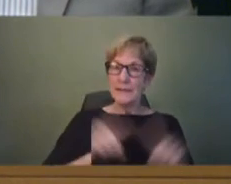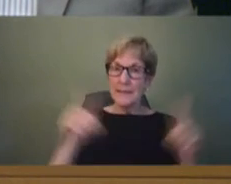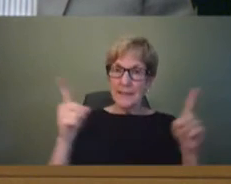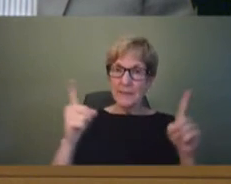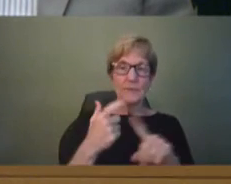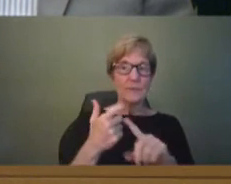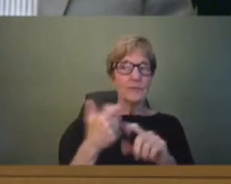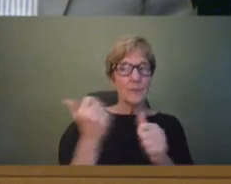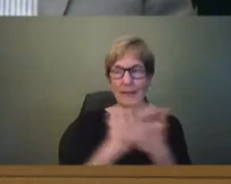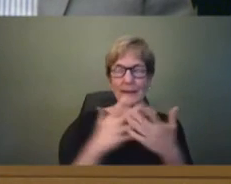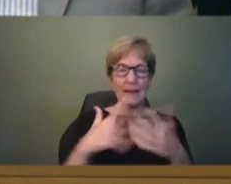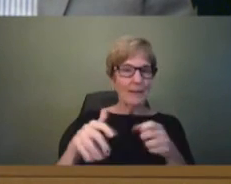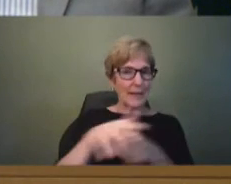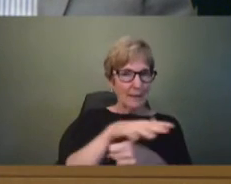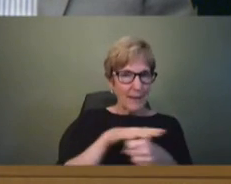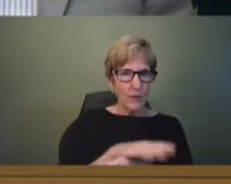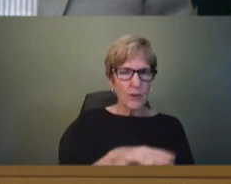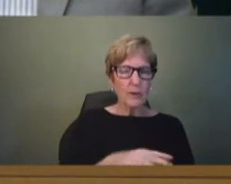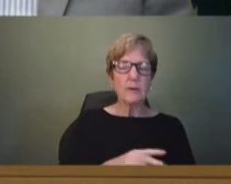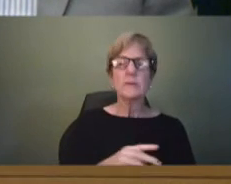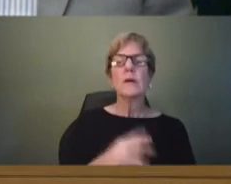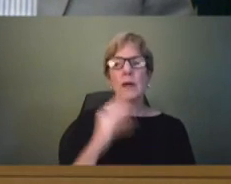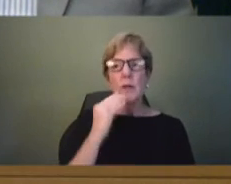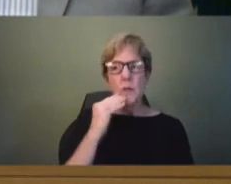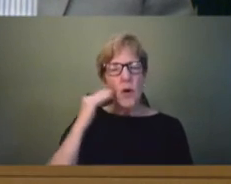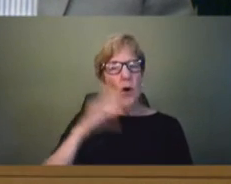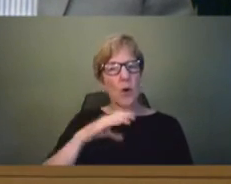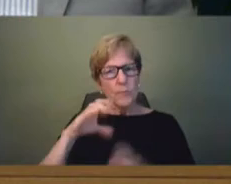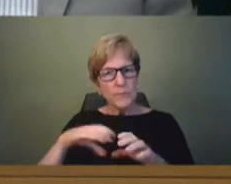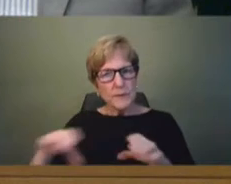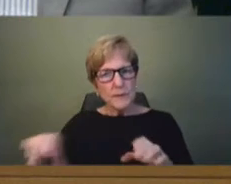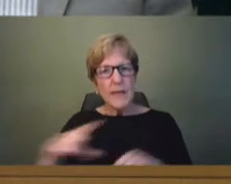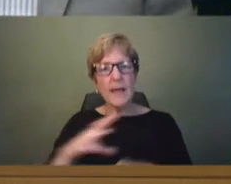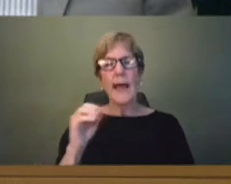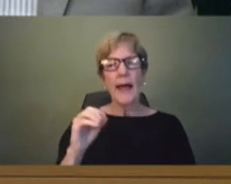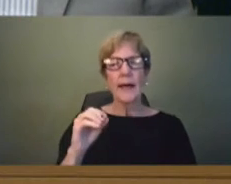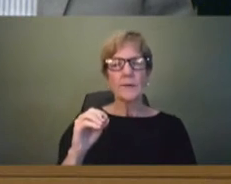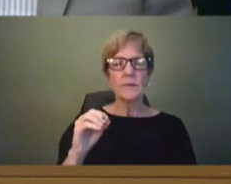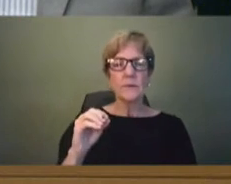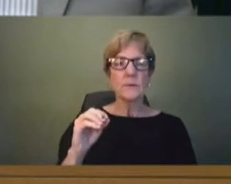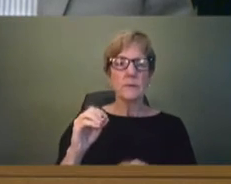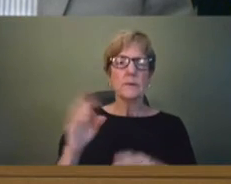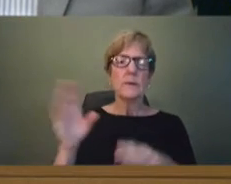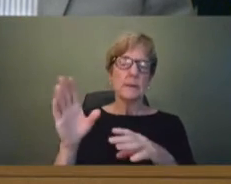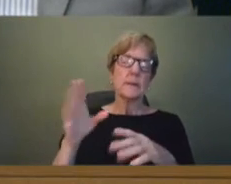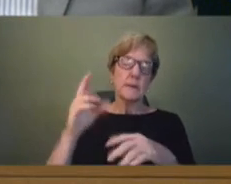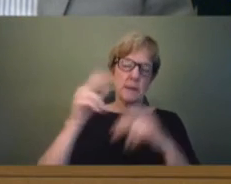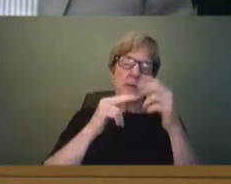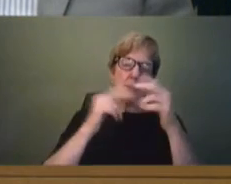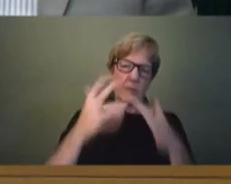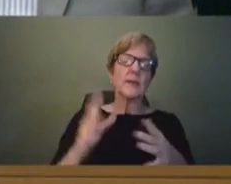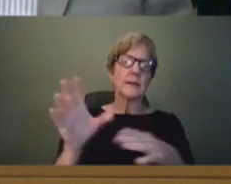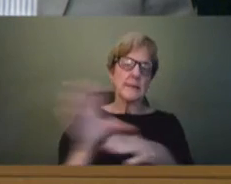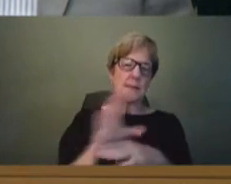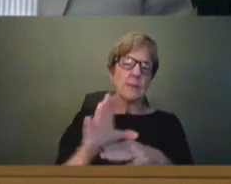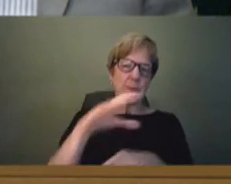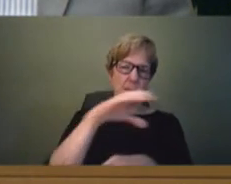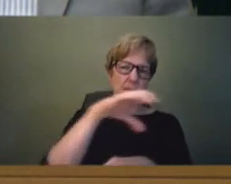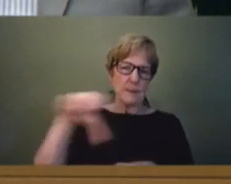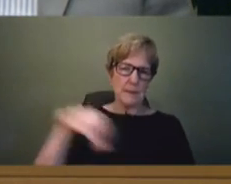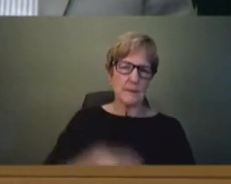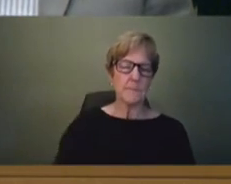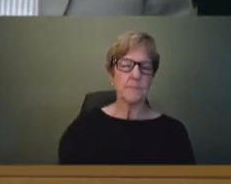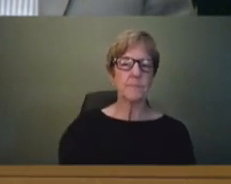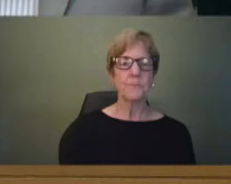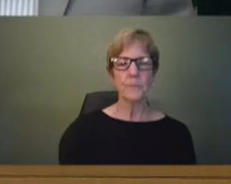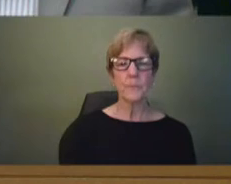nearby um both single family residential and the U and the the businesses or the buildings in the business district